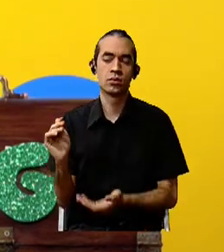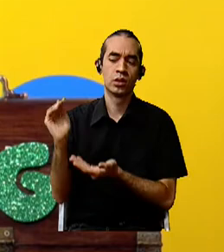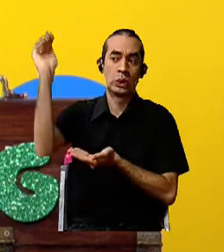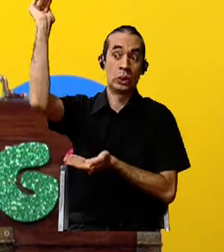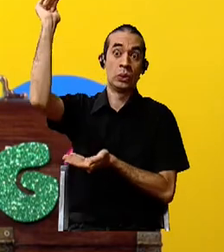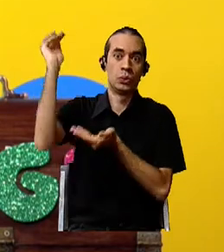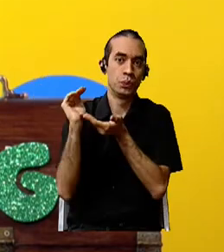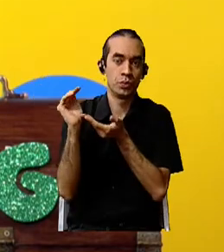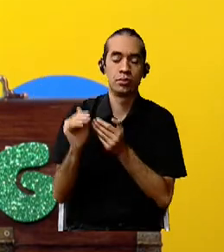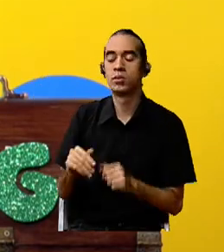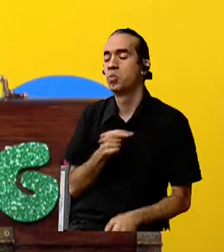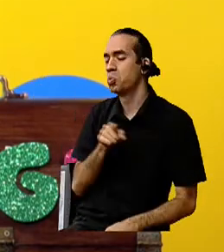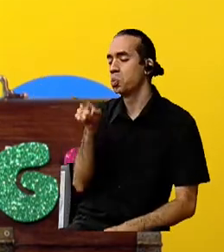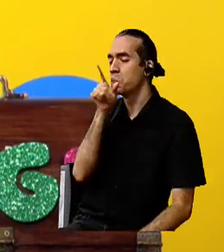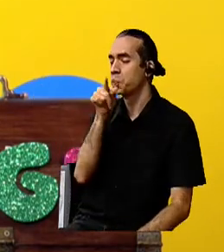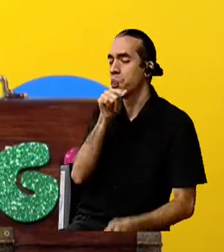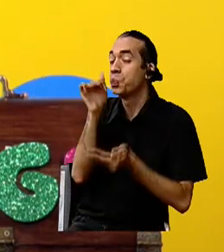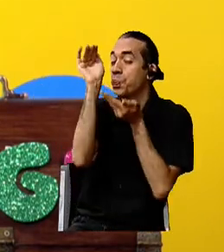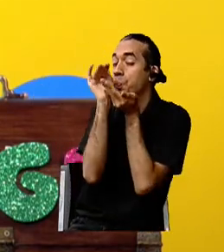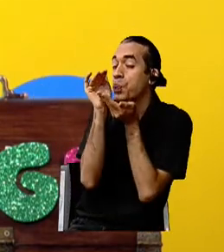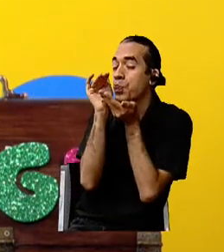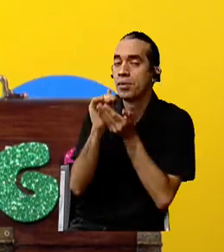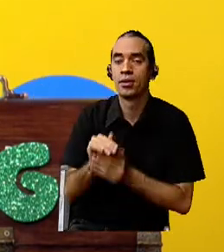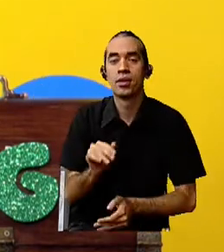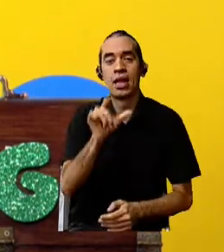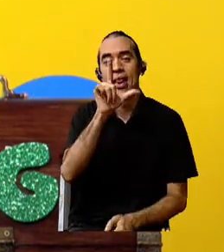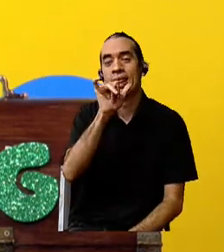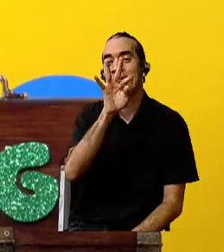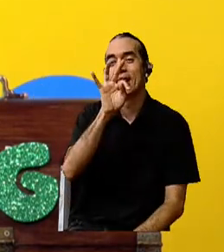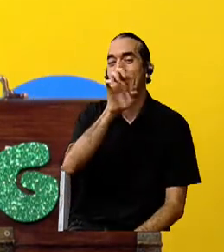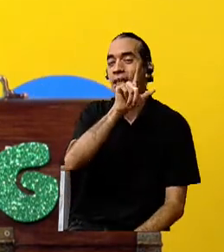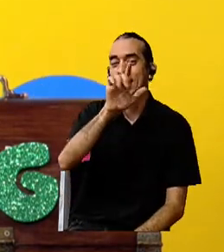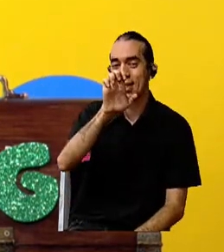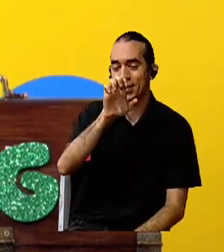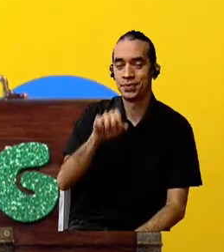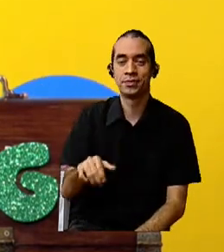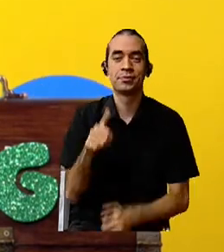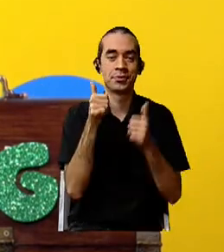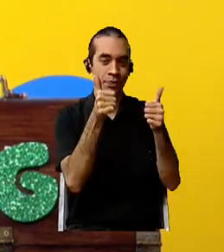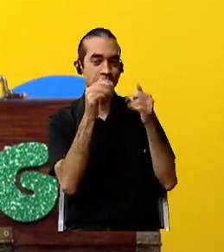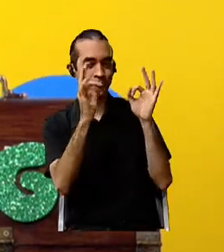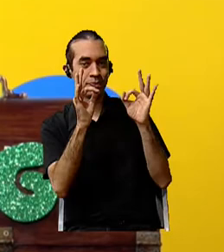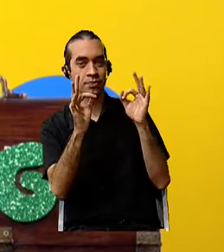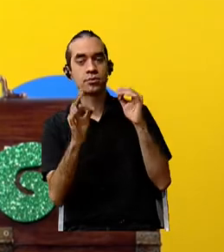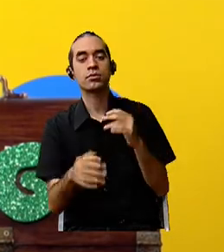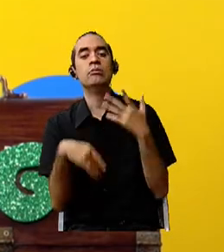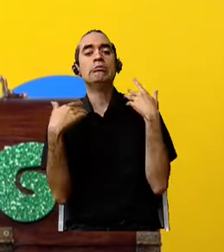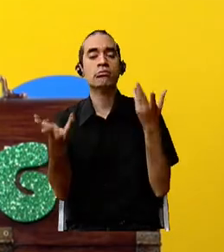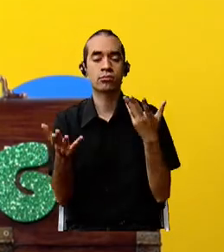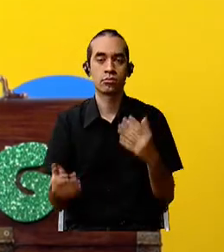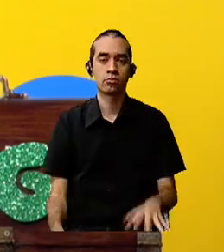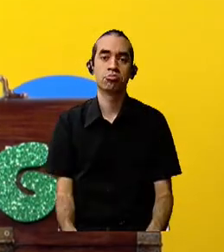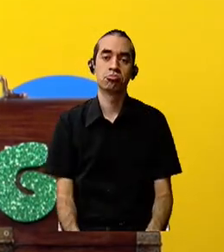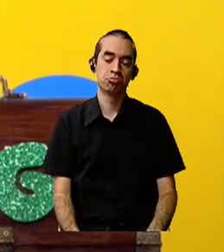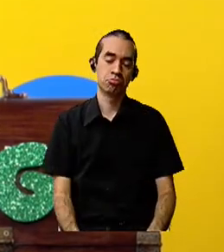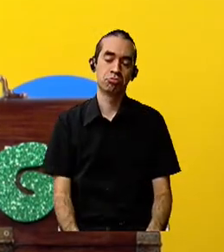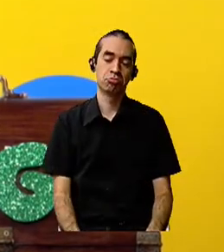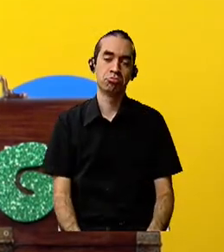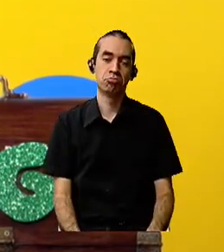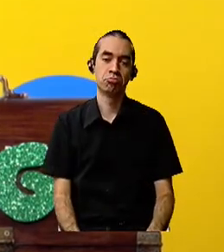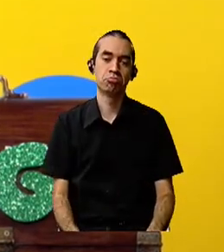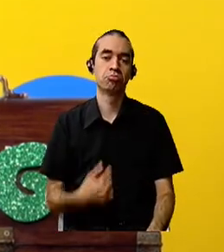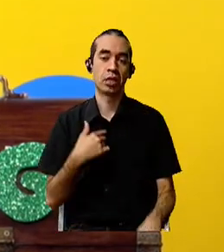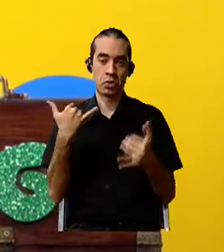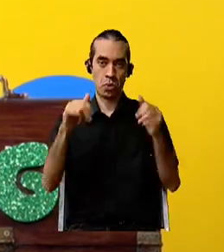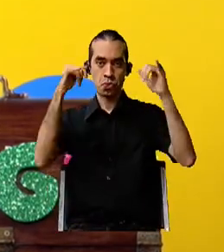little? The bird is little. Very good, Chuli. Chuli, now I'm going to play